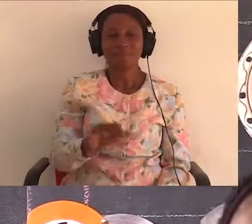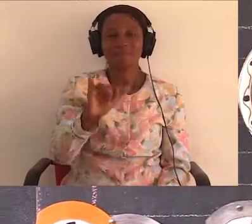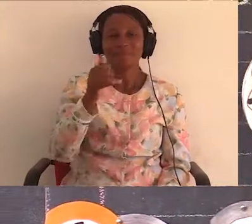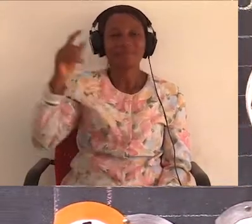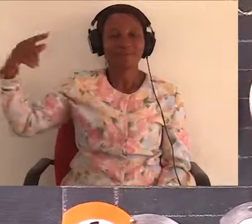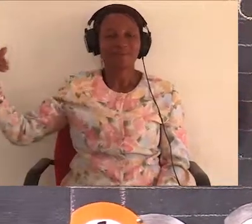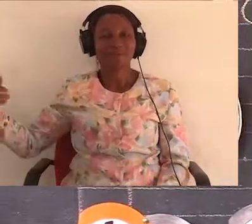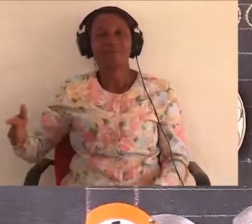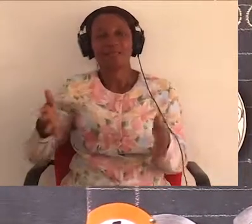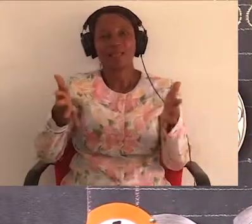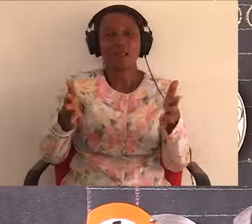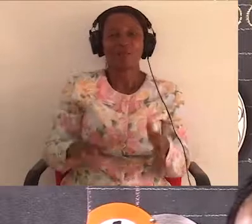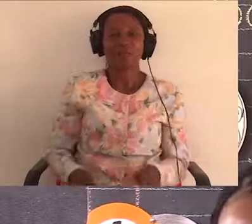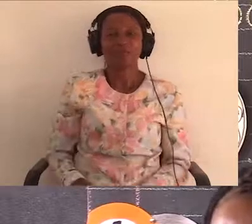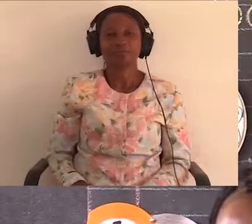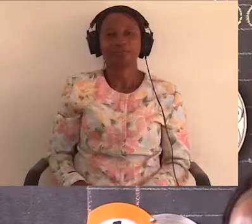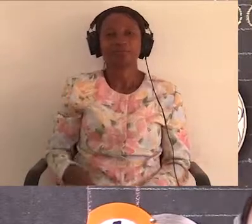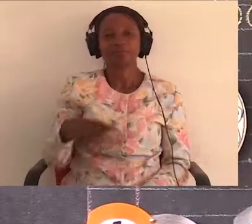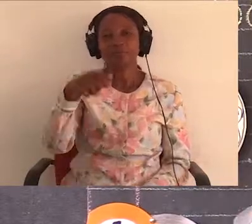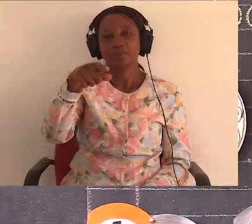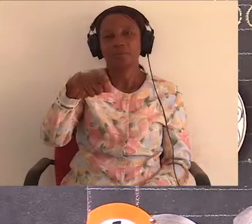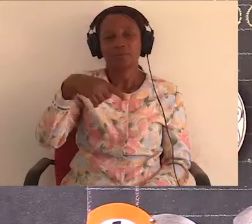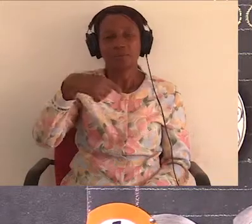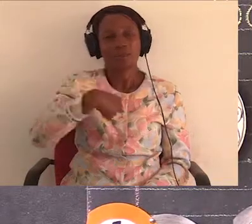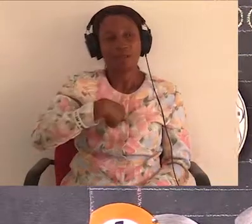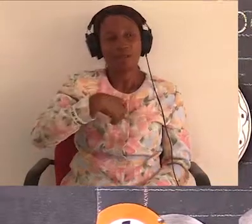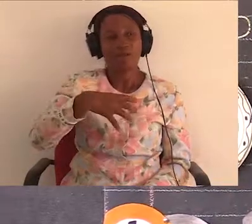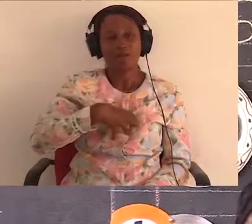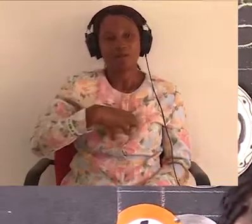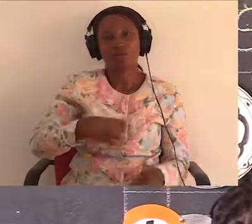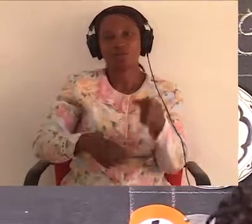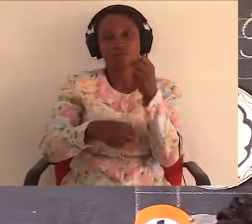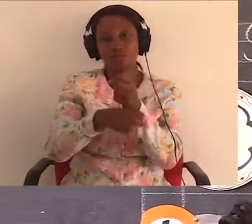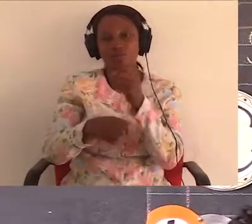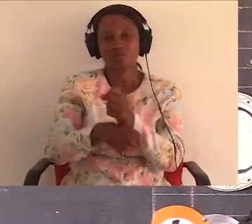sound. Now, I want us to form